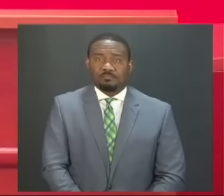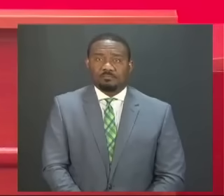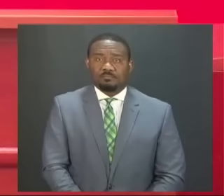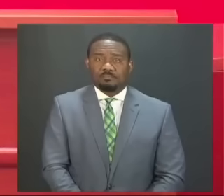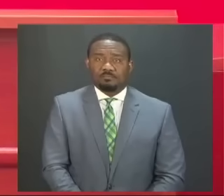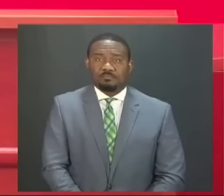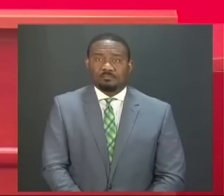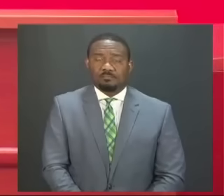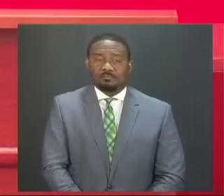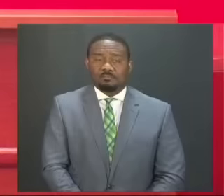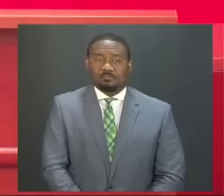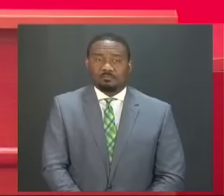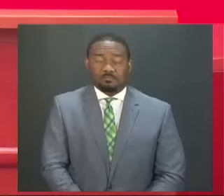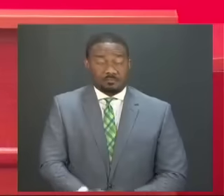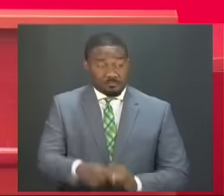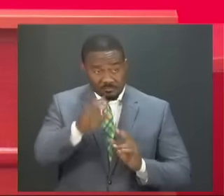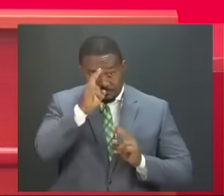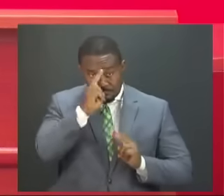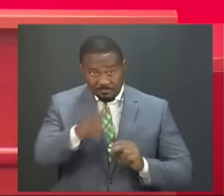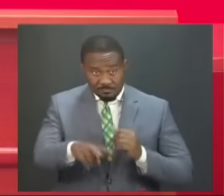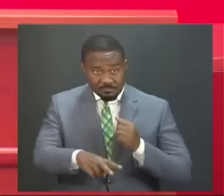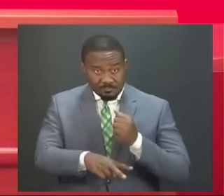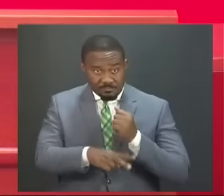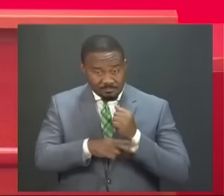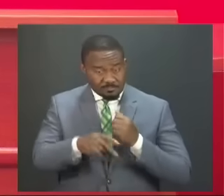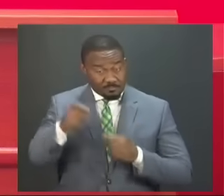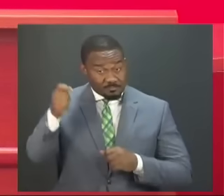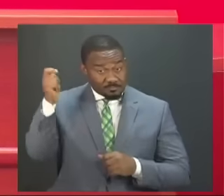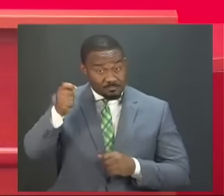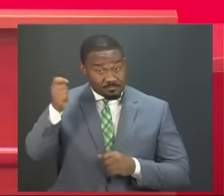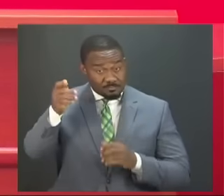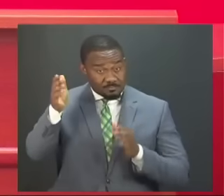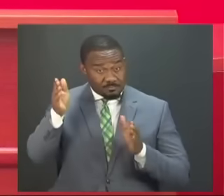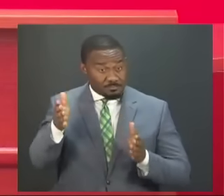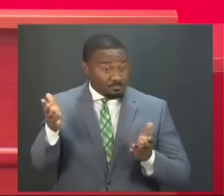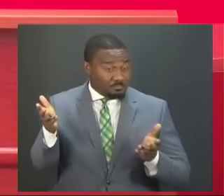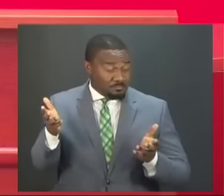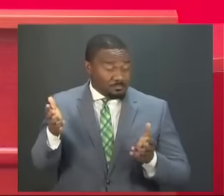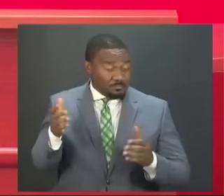Honorable Deputy Whip, are you on point of order against point of order?